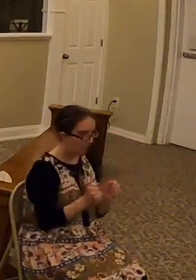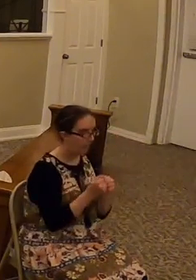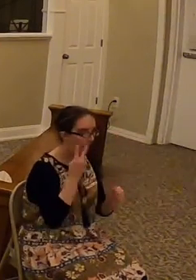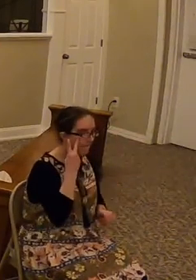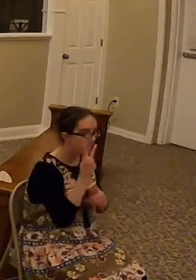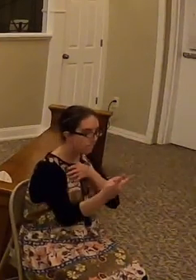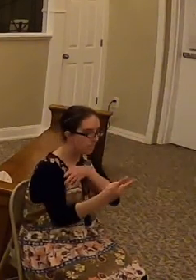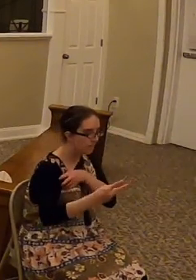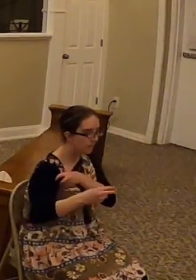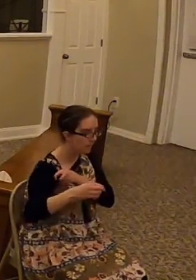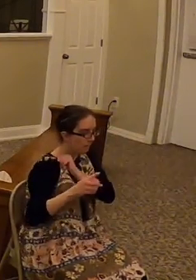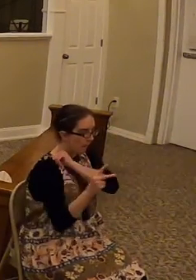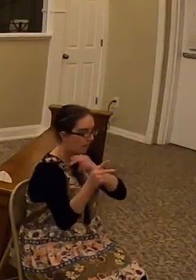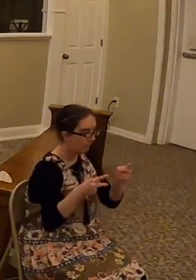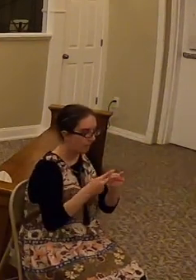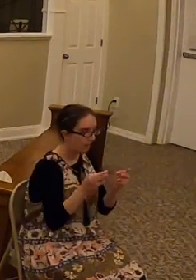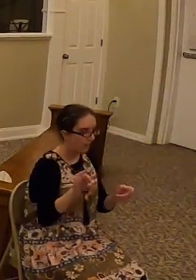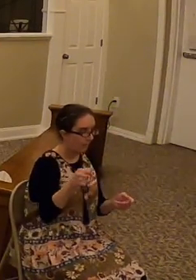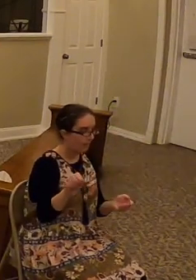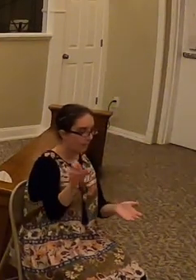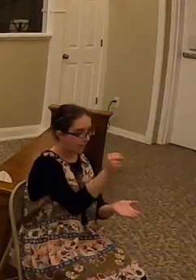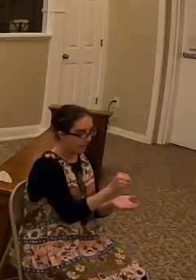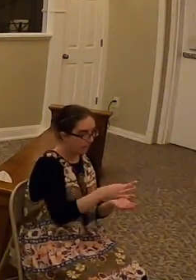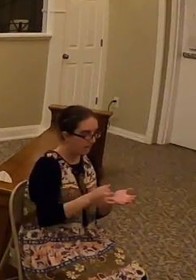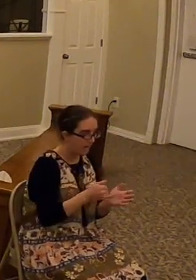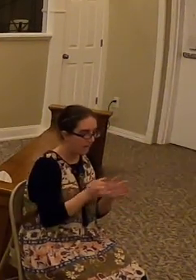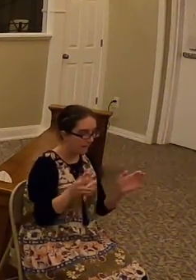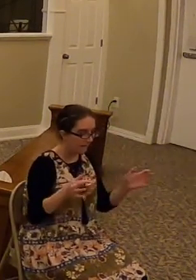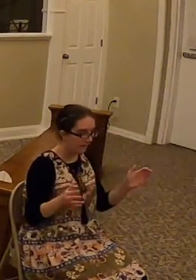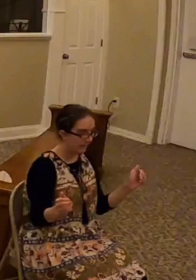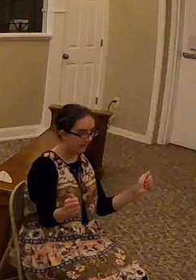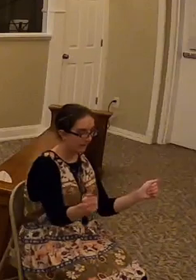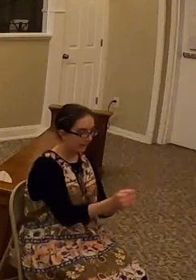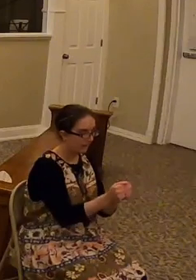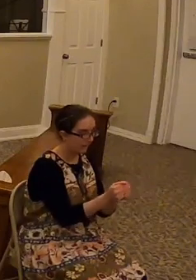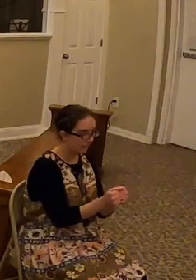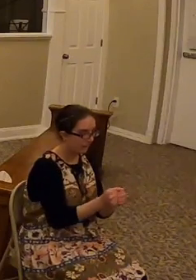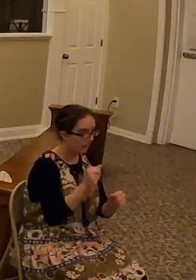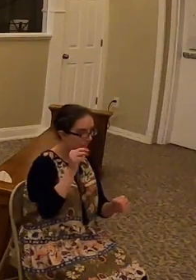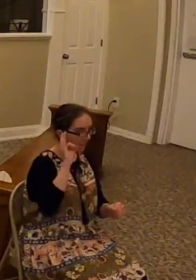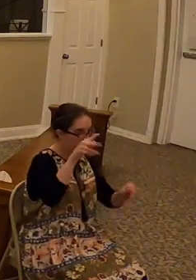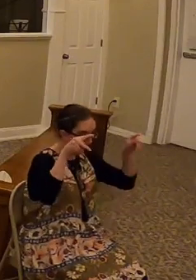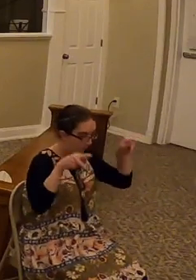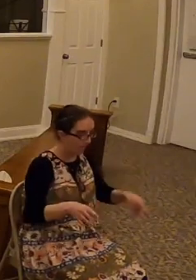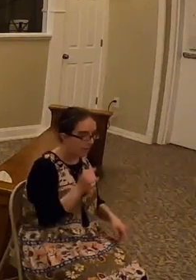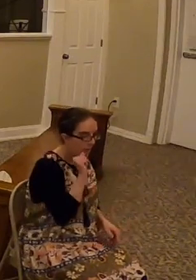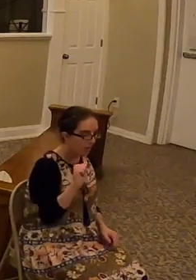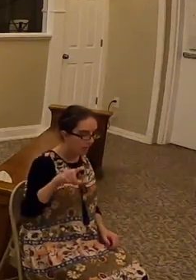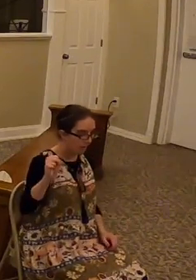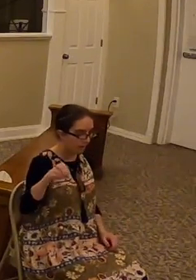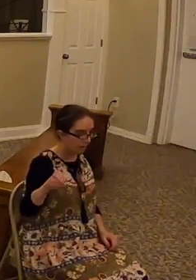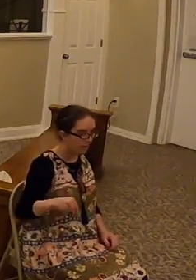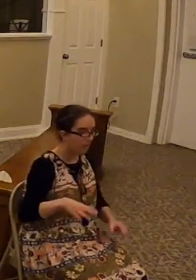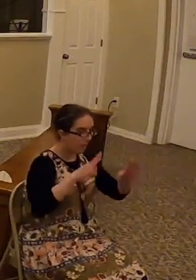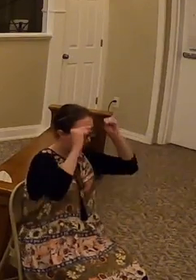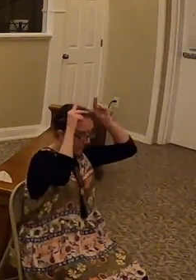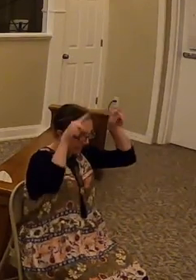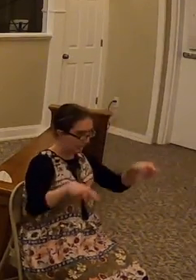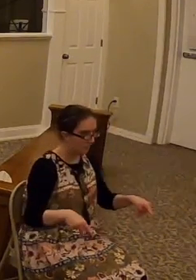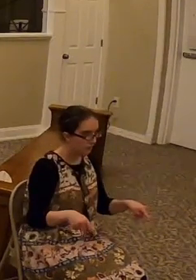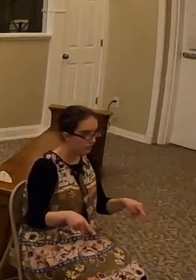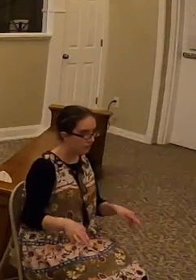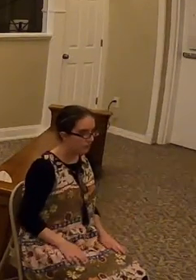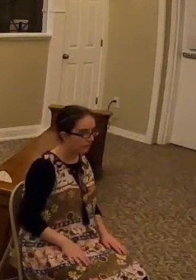view to the perfecting of the saints. Now, it kind of blends those two together. A pastor is also a teacher.